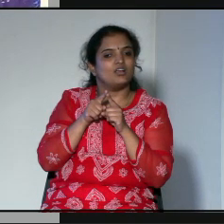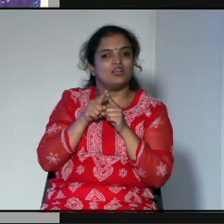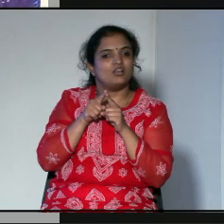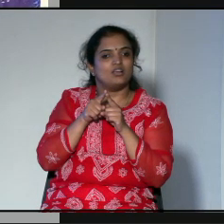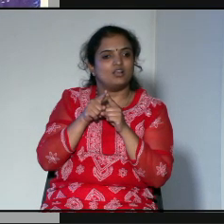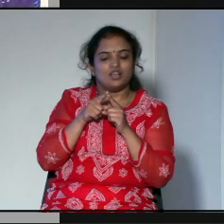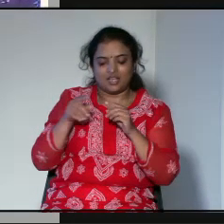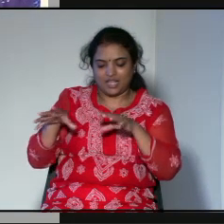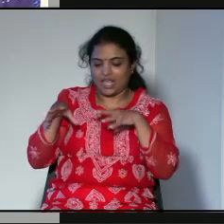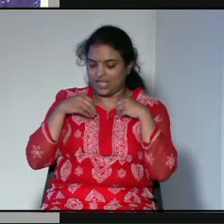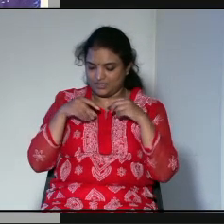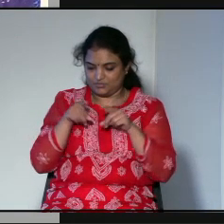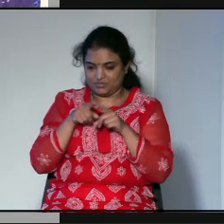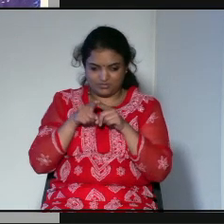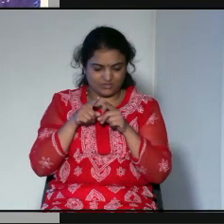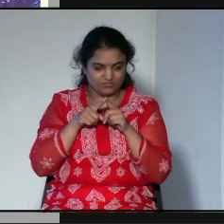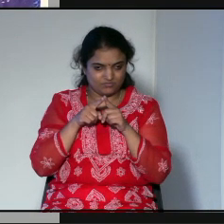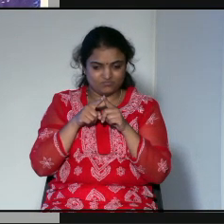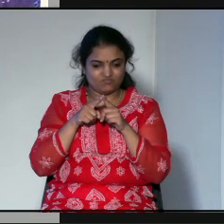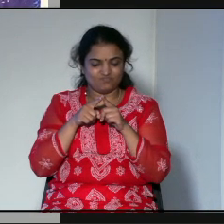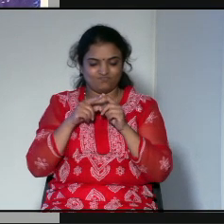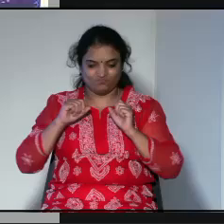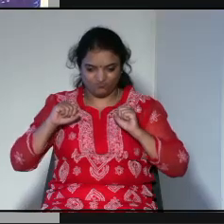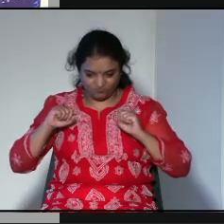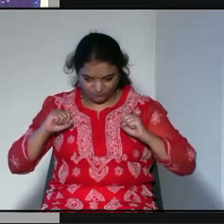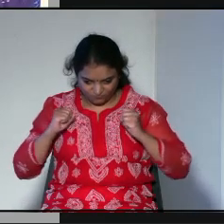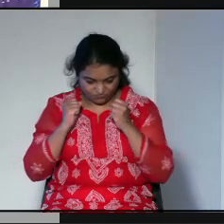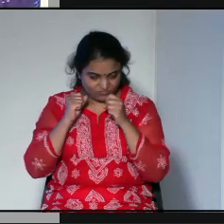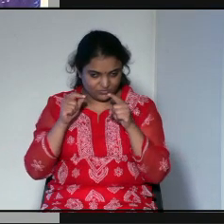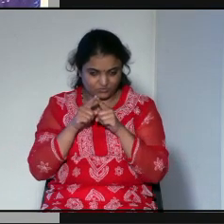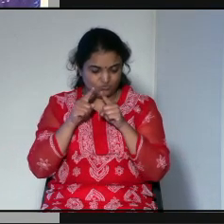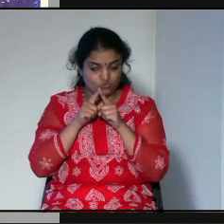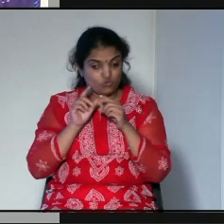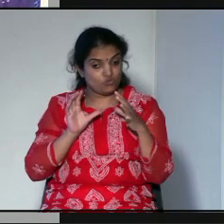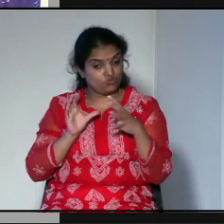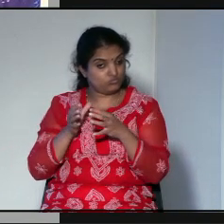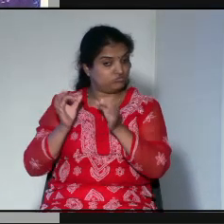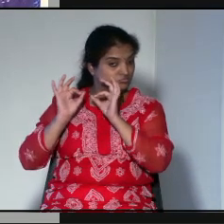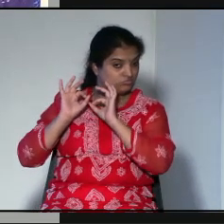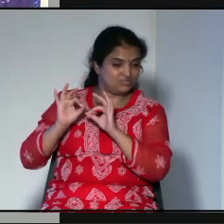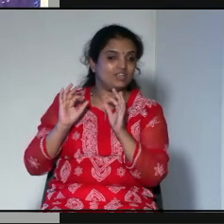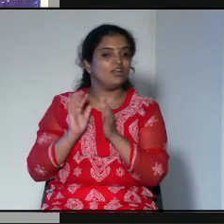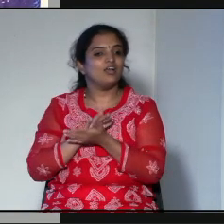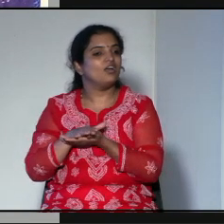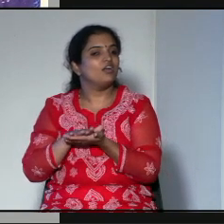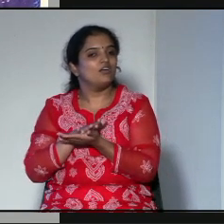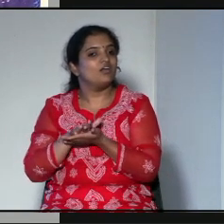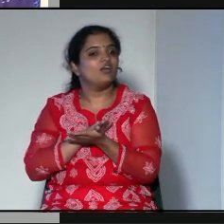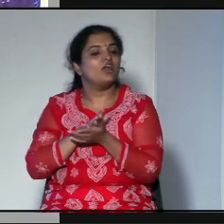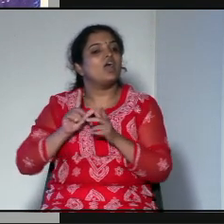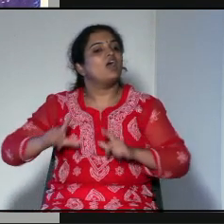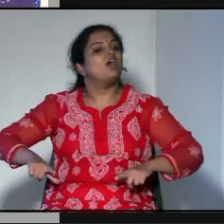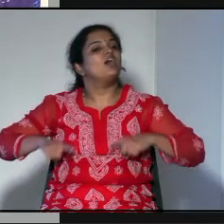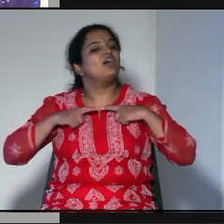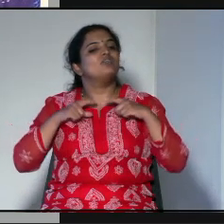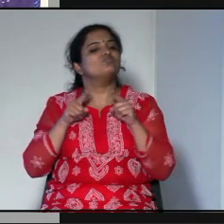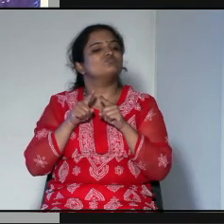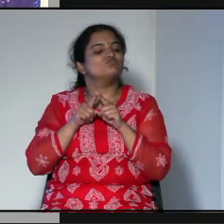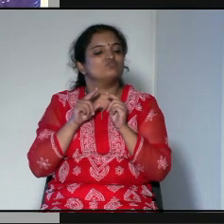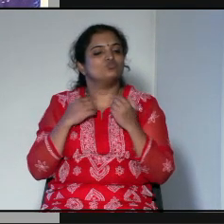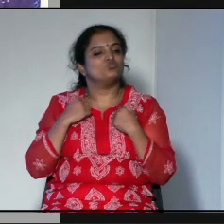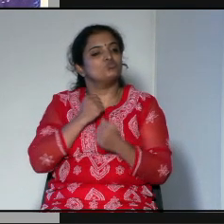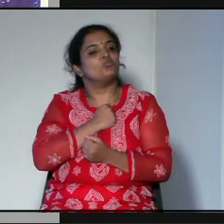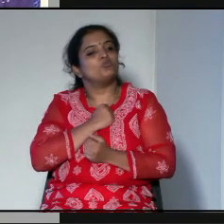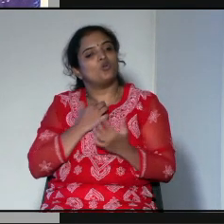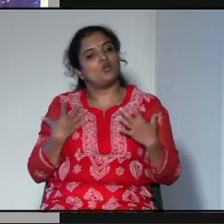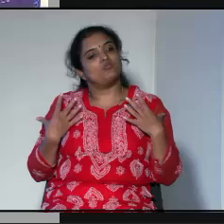except that it was not, of course, driven by communist workers, but the mode of living was that of sharing and about